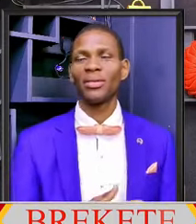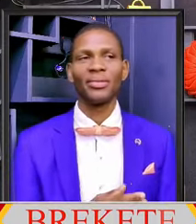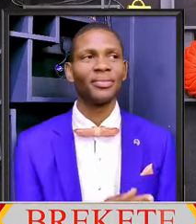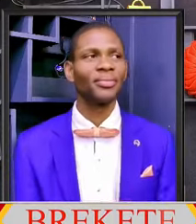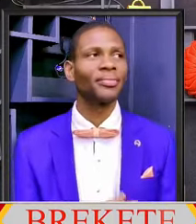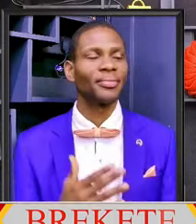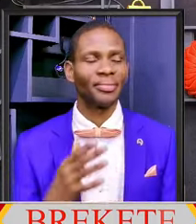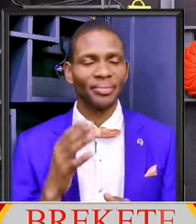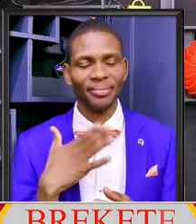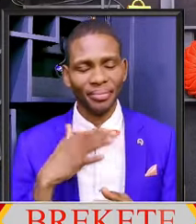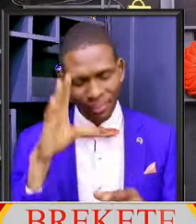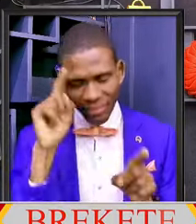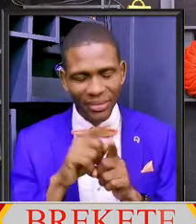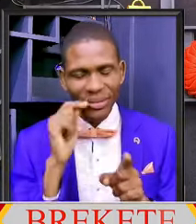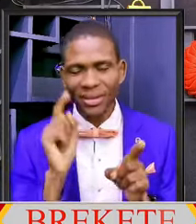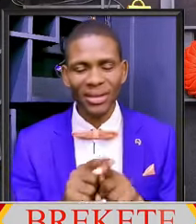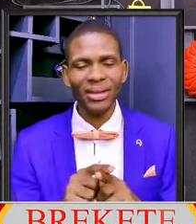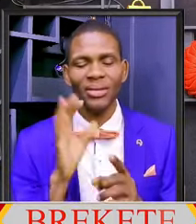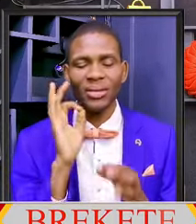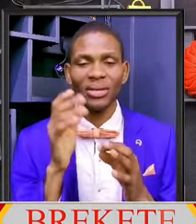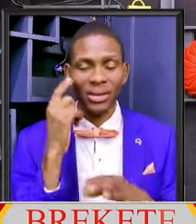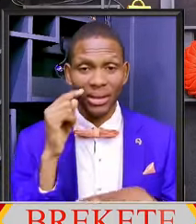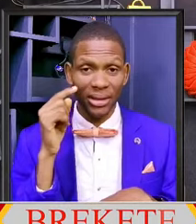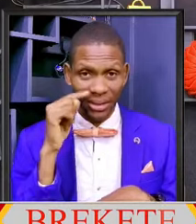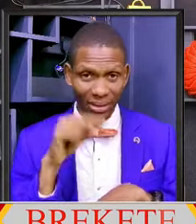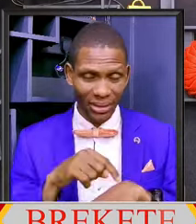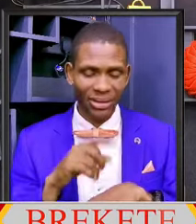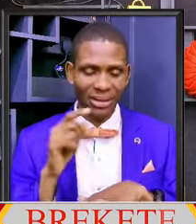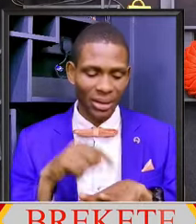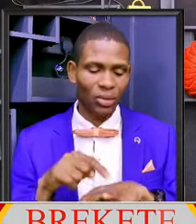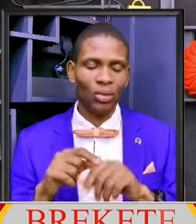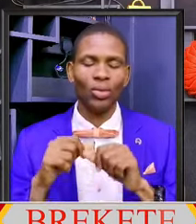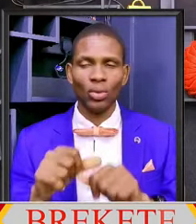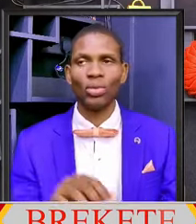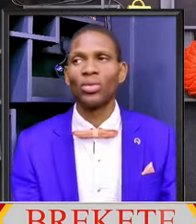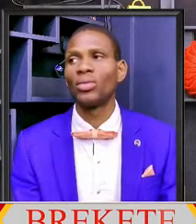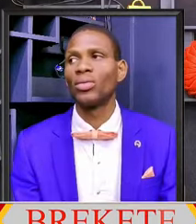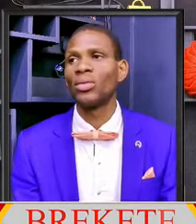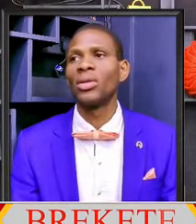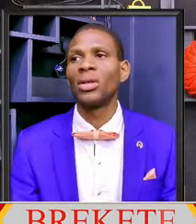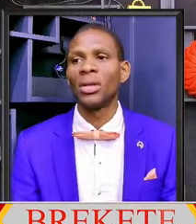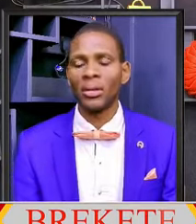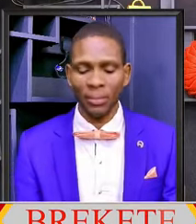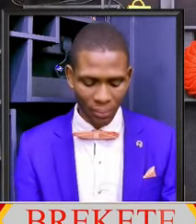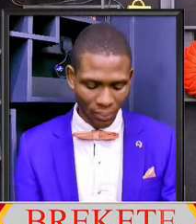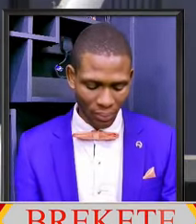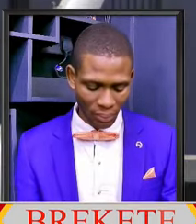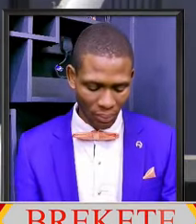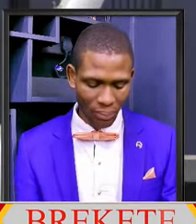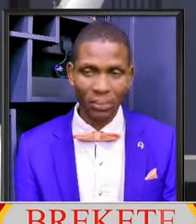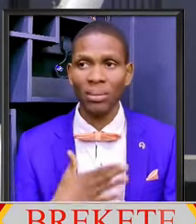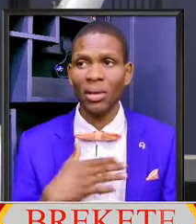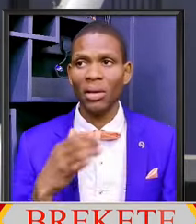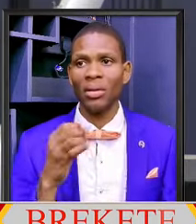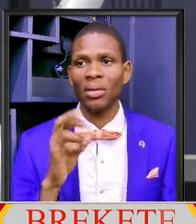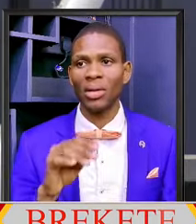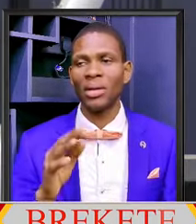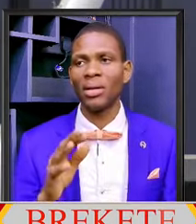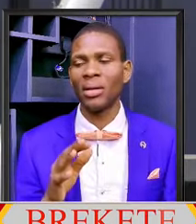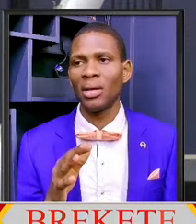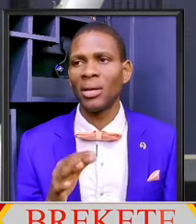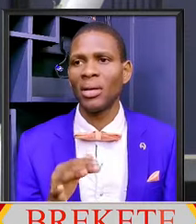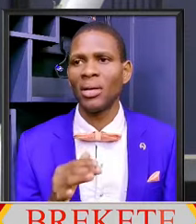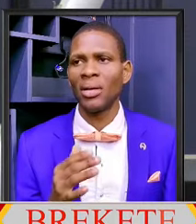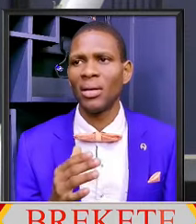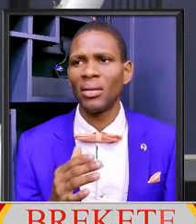Okay. My brothers, my sisters, if I look down and I see the time done, they give a signal. Signal to do it, signal make we continue to deliver, not they go. Yes, my. Honorable yes.